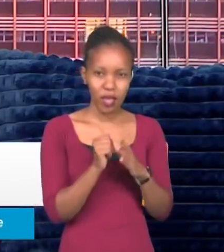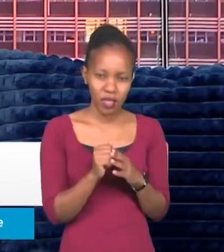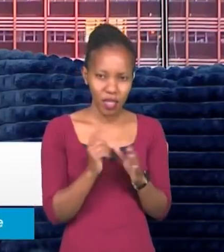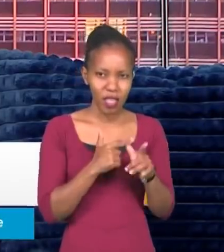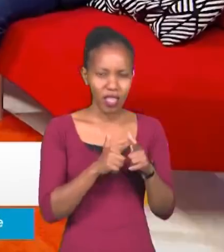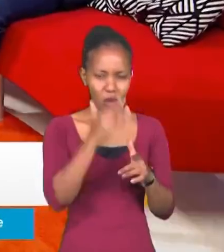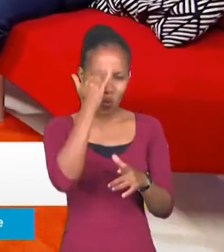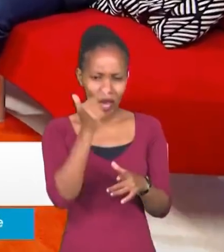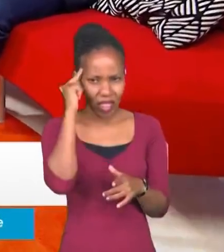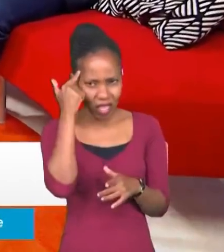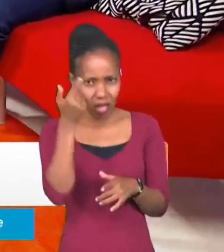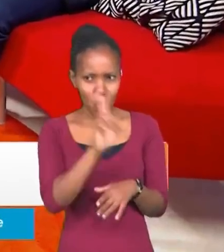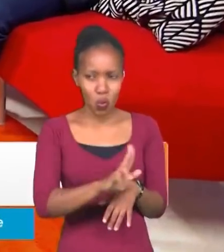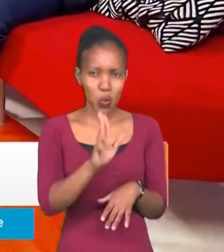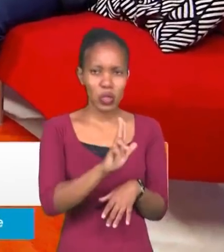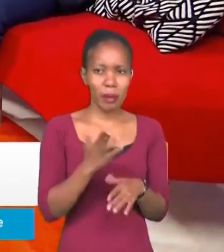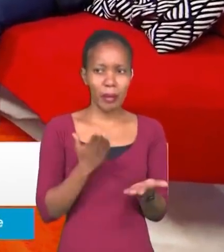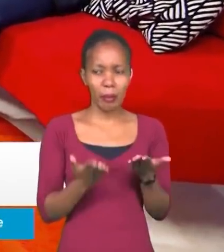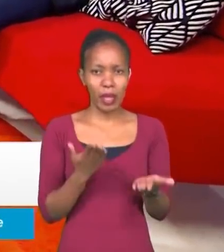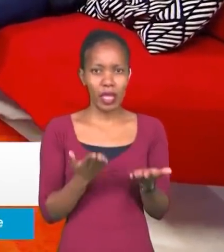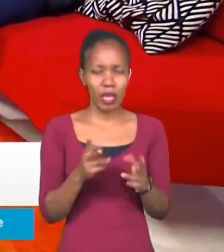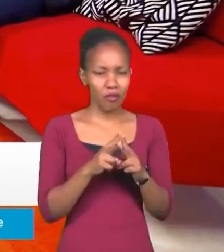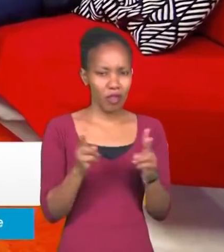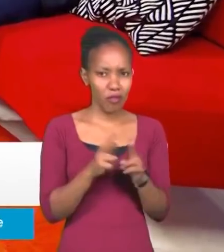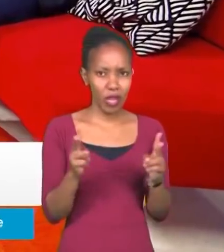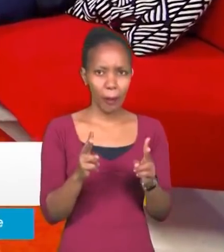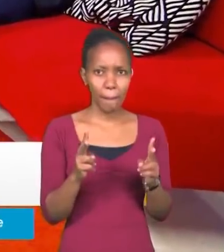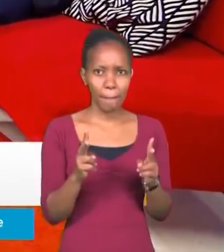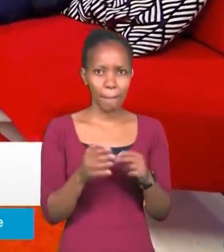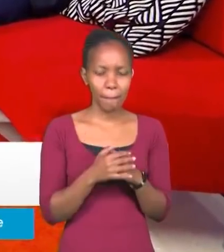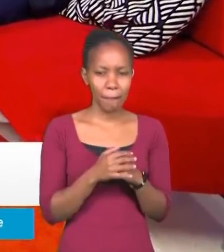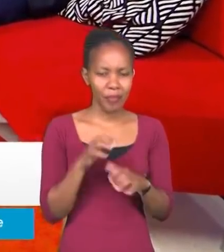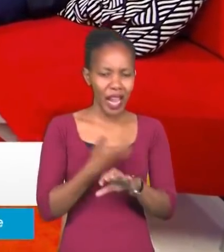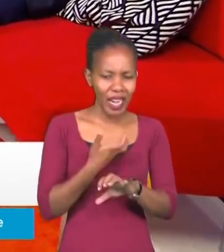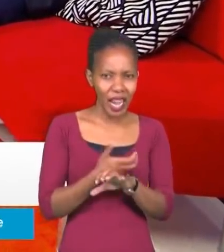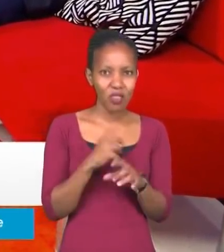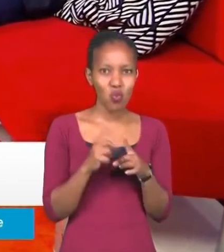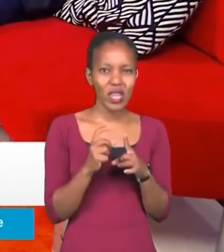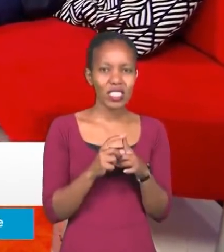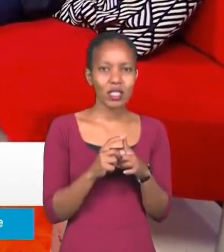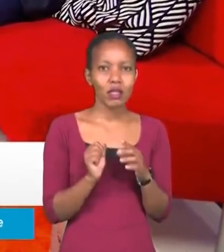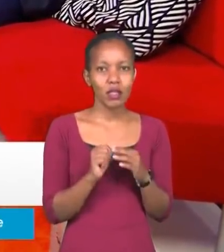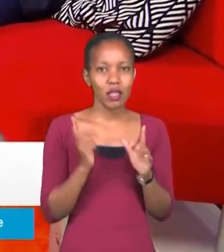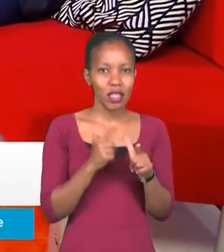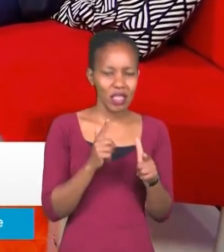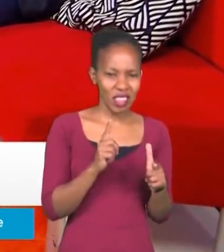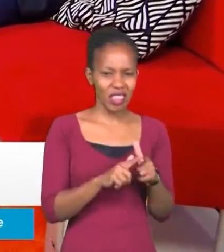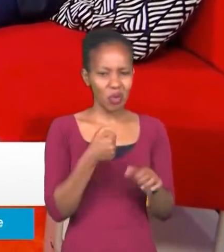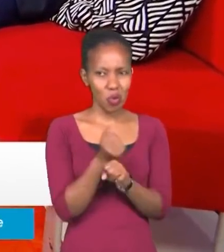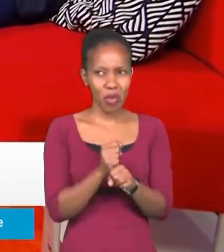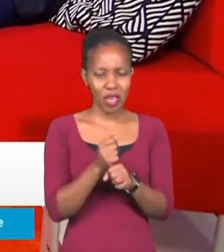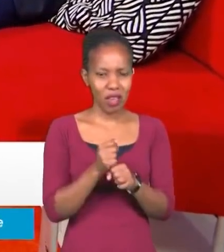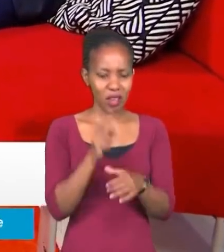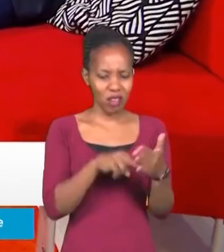you think of, if you use very very tough vocabulary, that you're going to appeal to the reader?